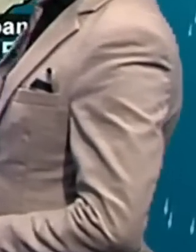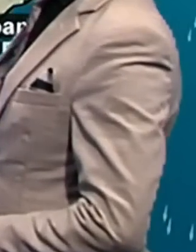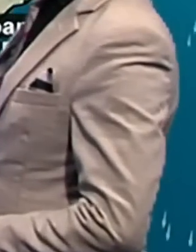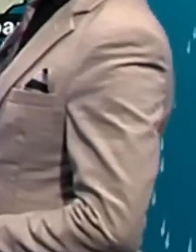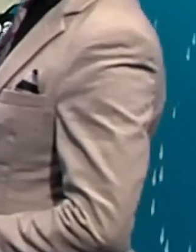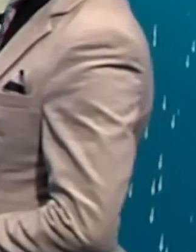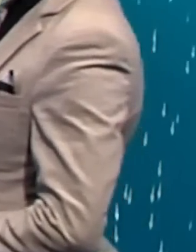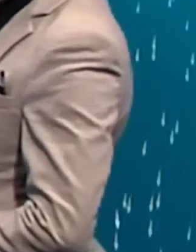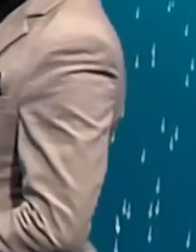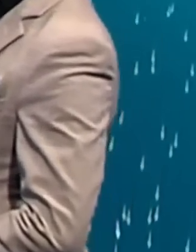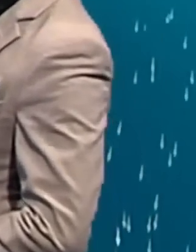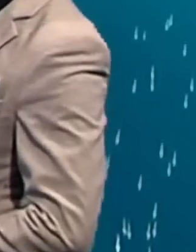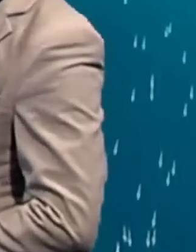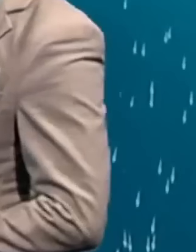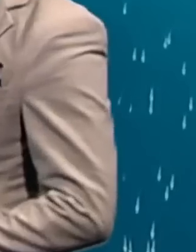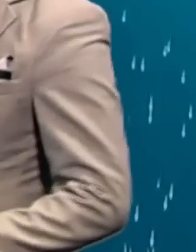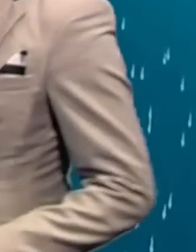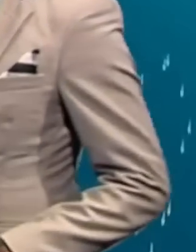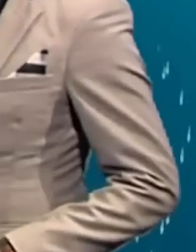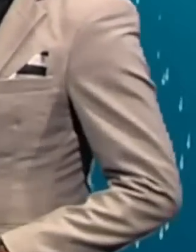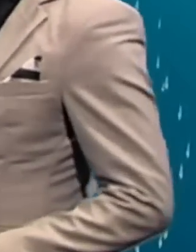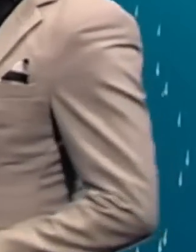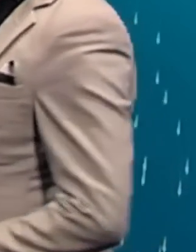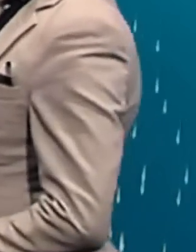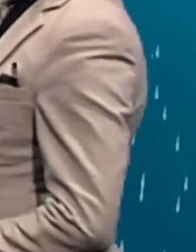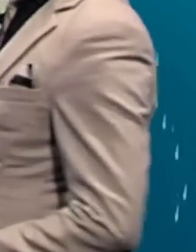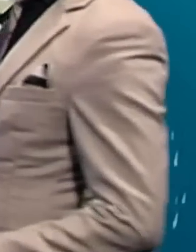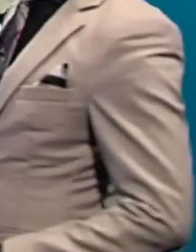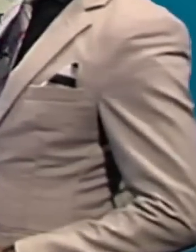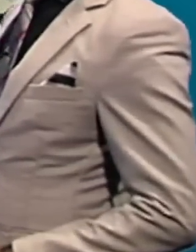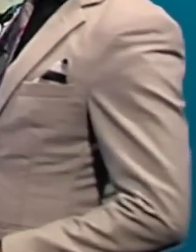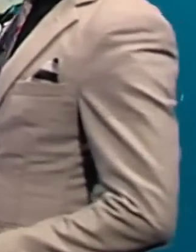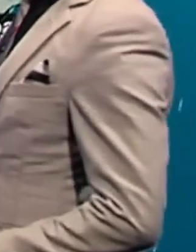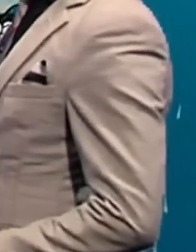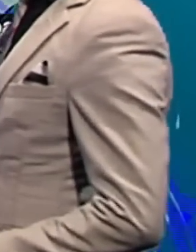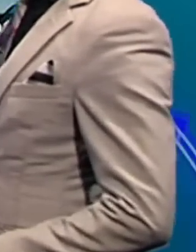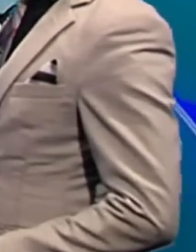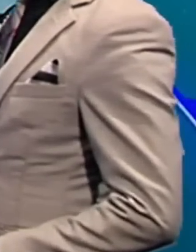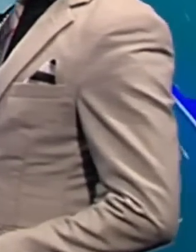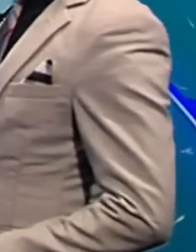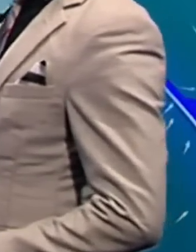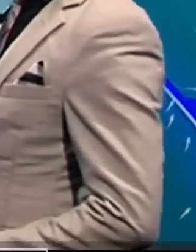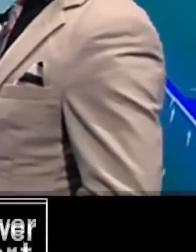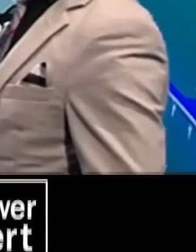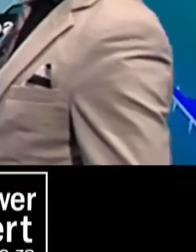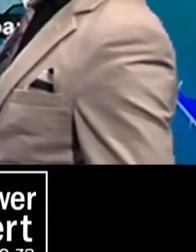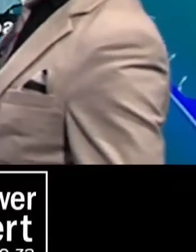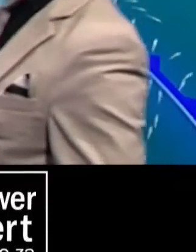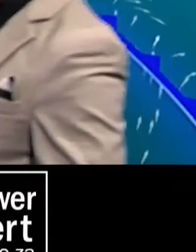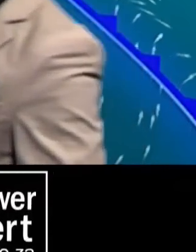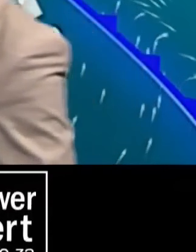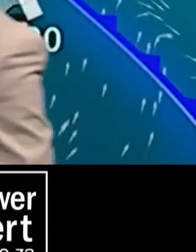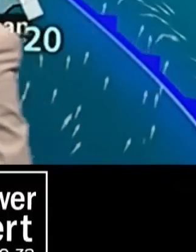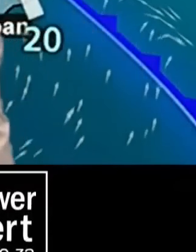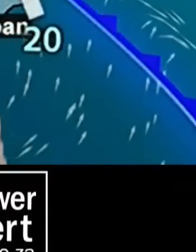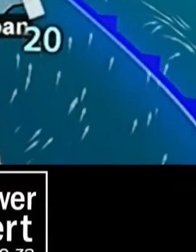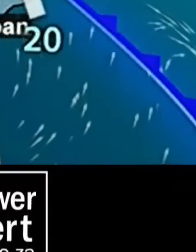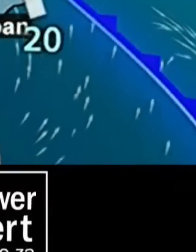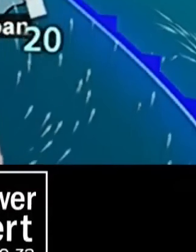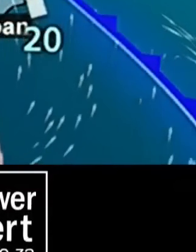dipula ka represente tša masometharo wena o le go ka provinceng ya Free State le gona ka Northwest gomme letšatši la go sasesa le gona dikgonagalo tša dipula ka represente